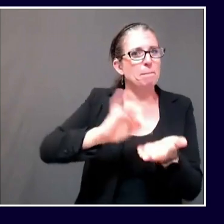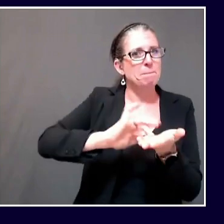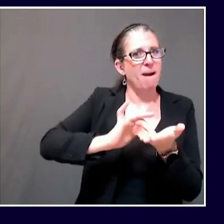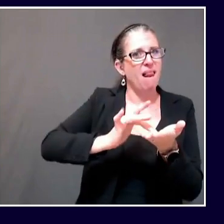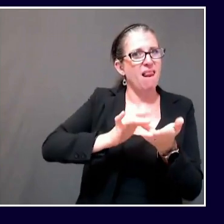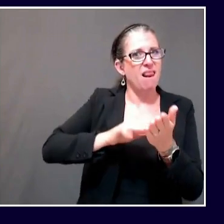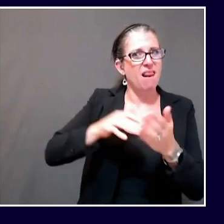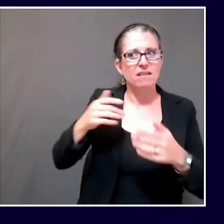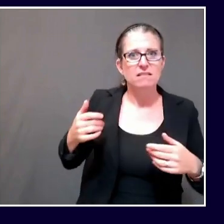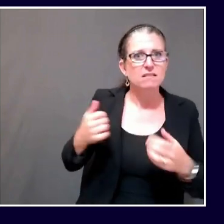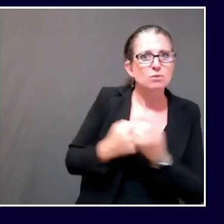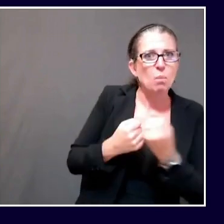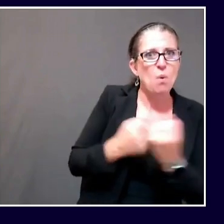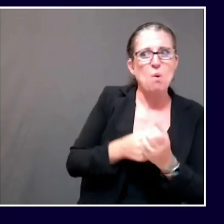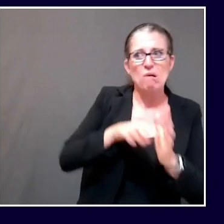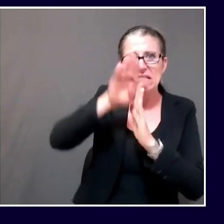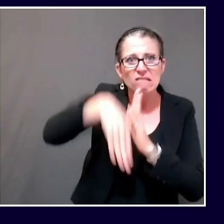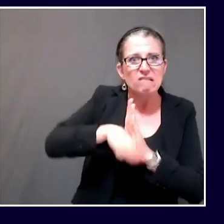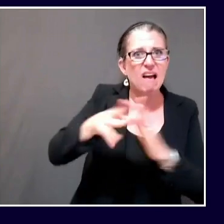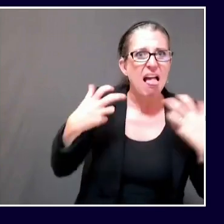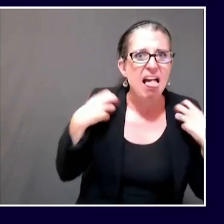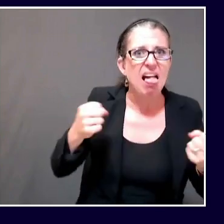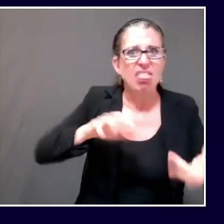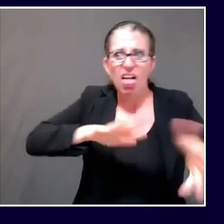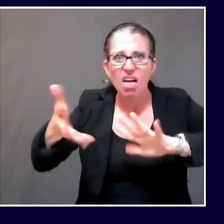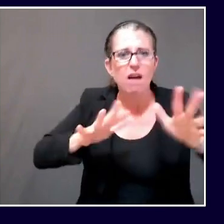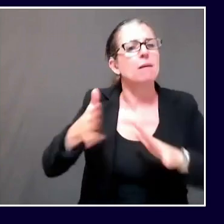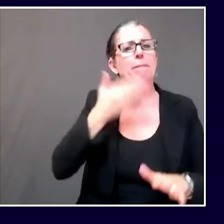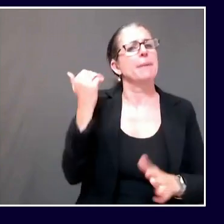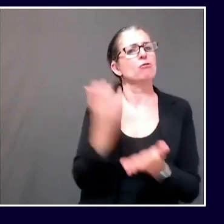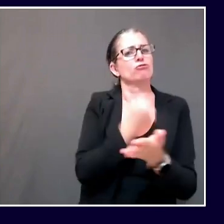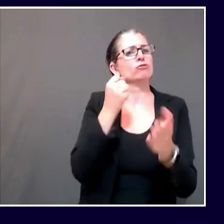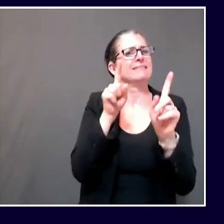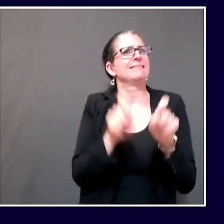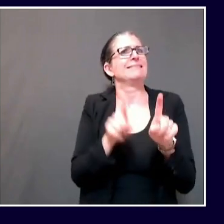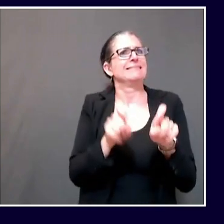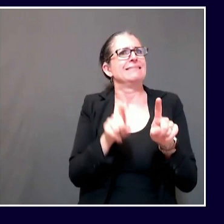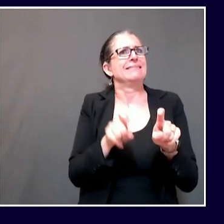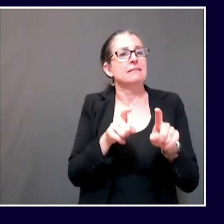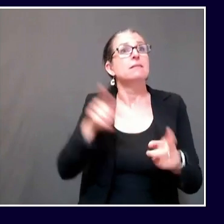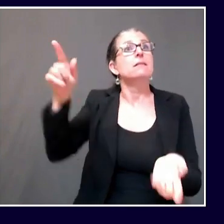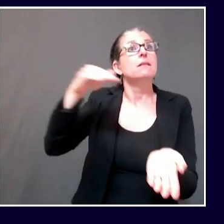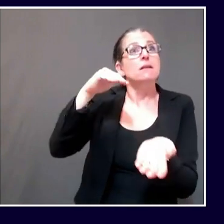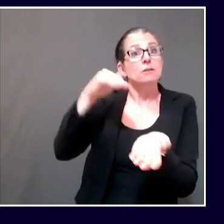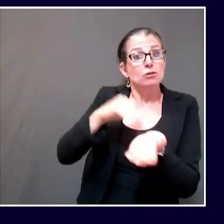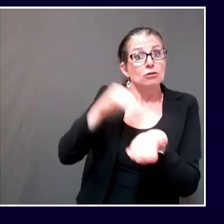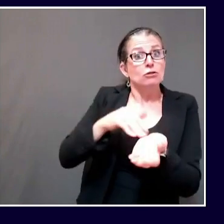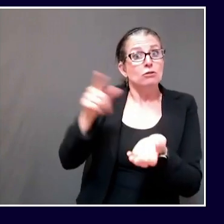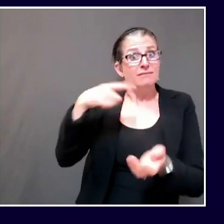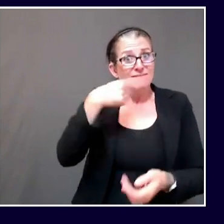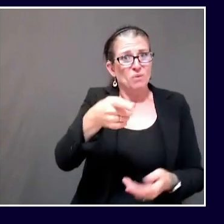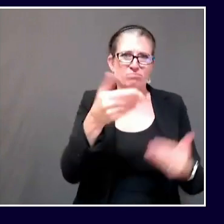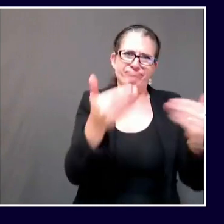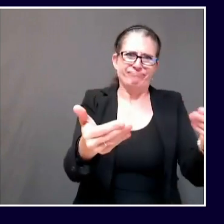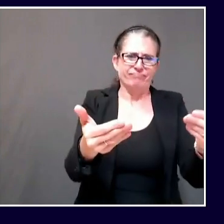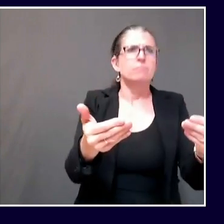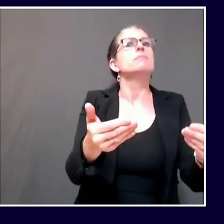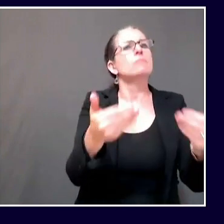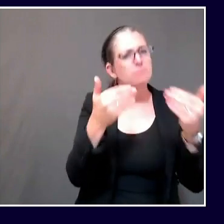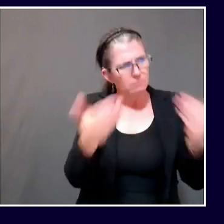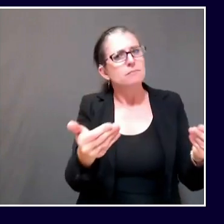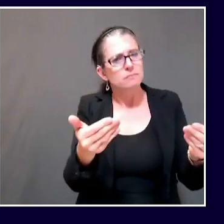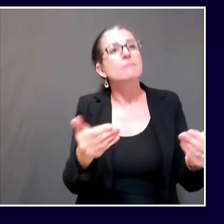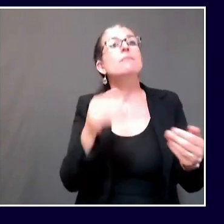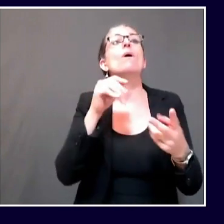Maine CDC recommend you take one. We have no plans to change our protocols at this time based